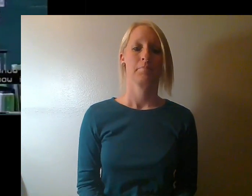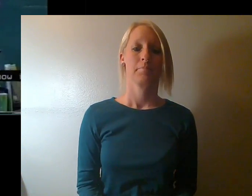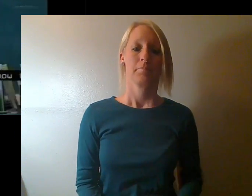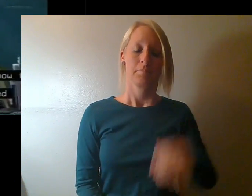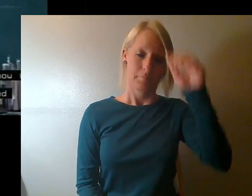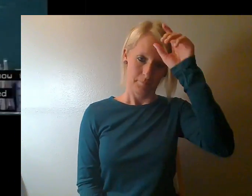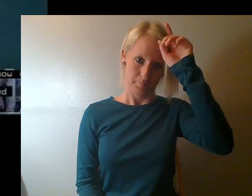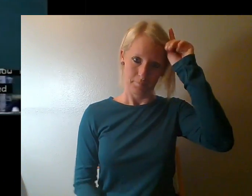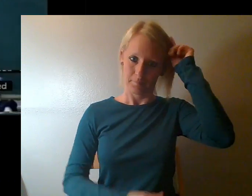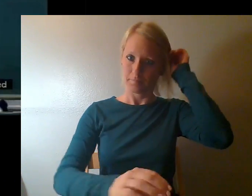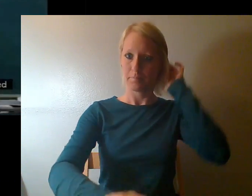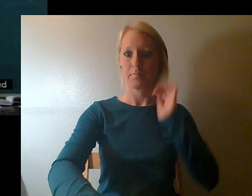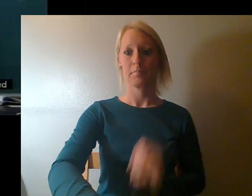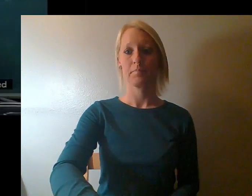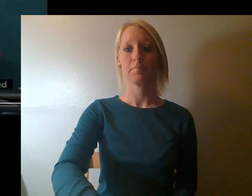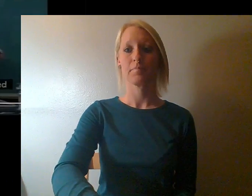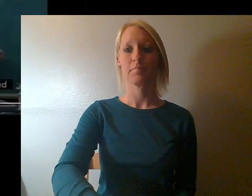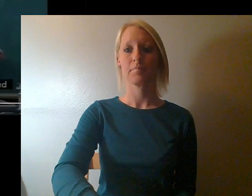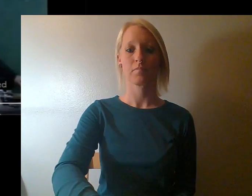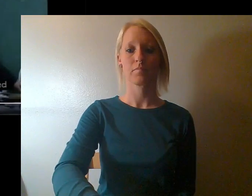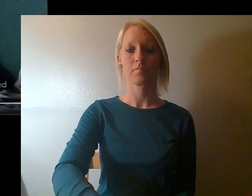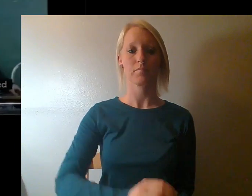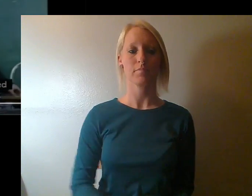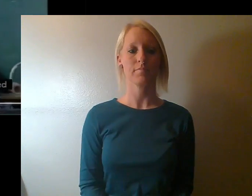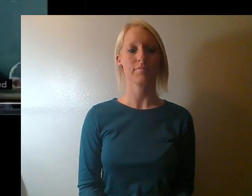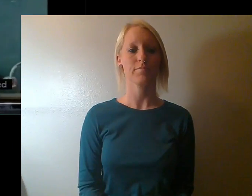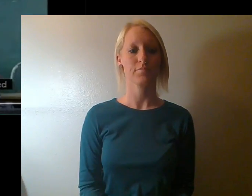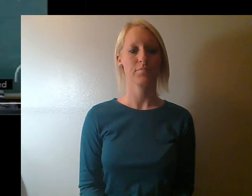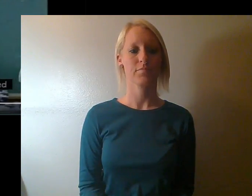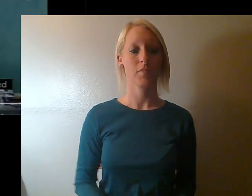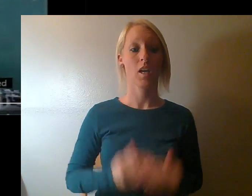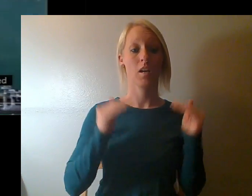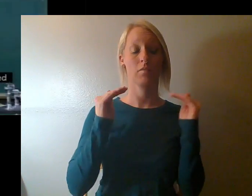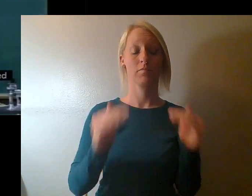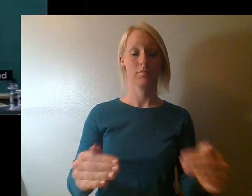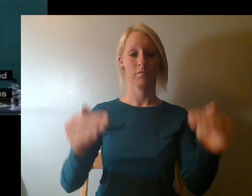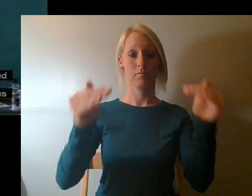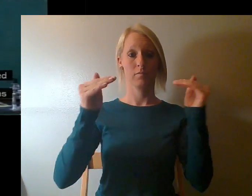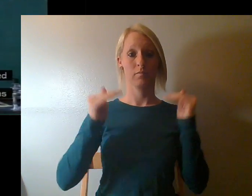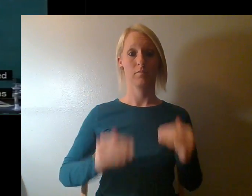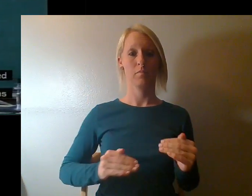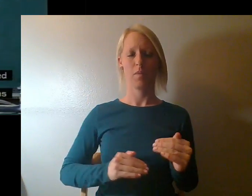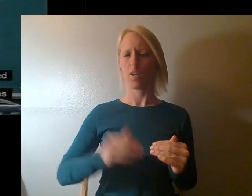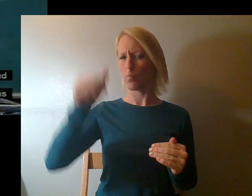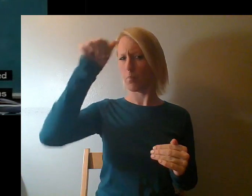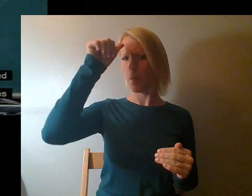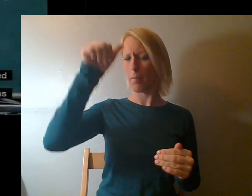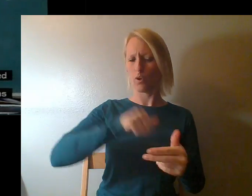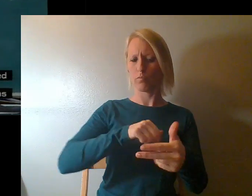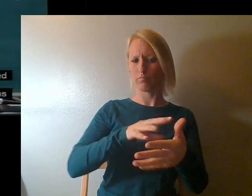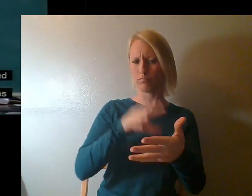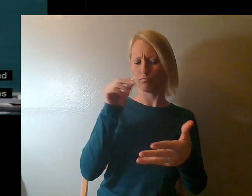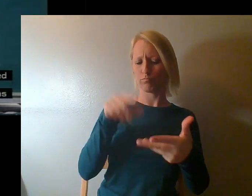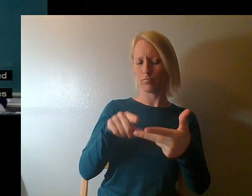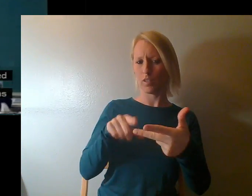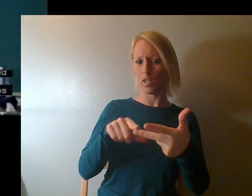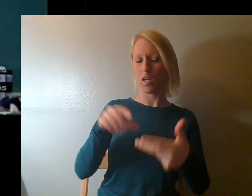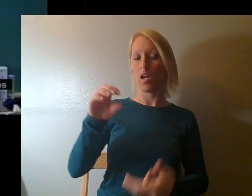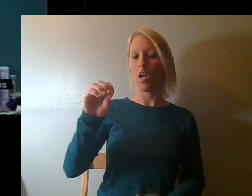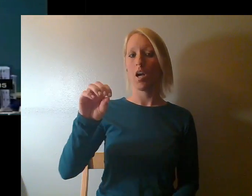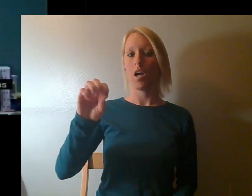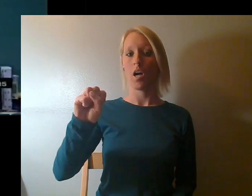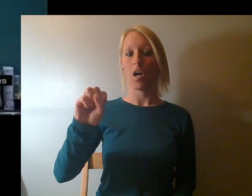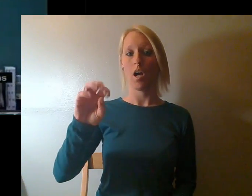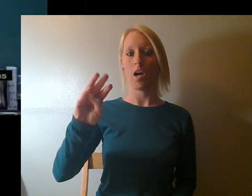other process is called osmosis. All right, osmosis is the same thing as